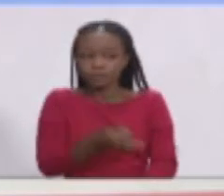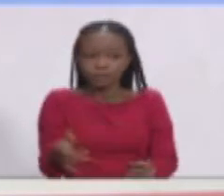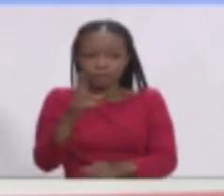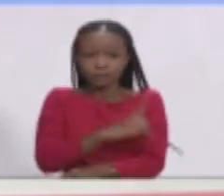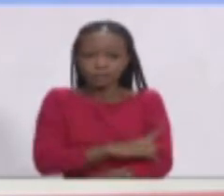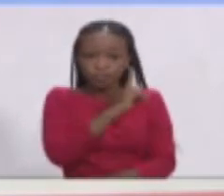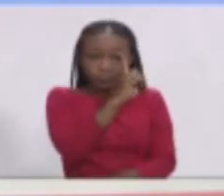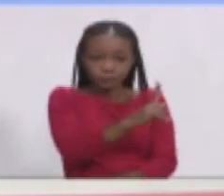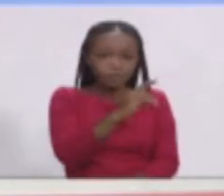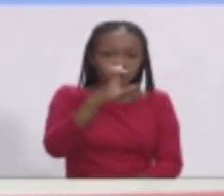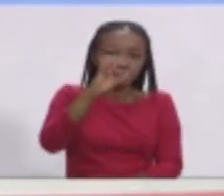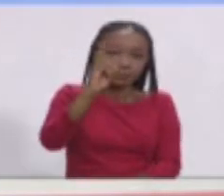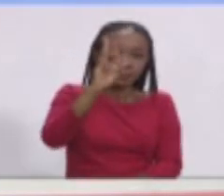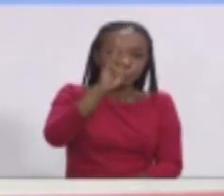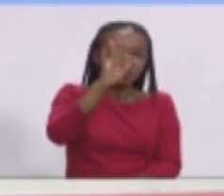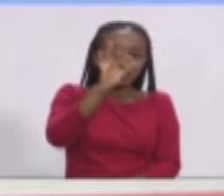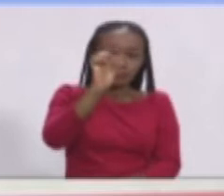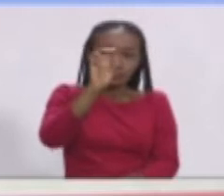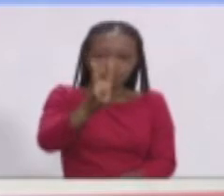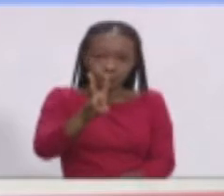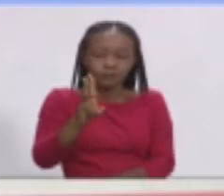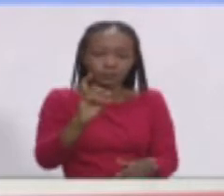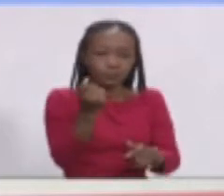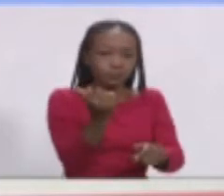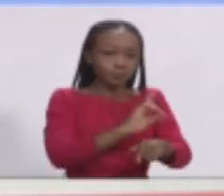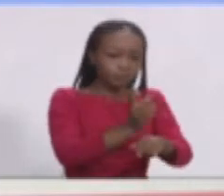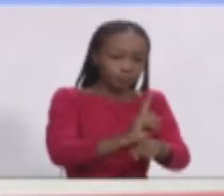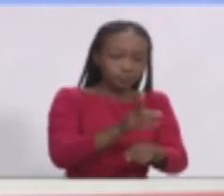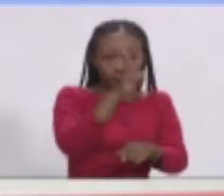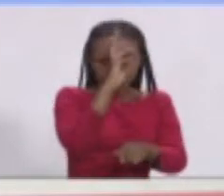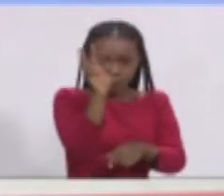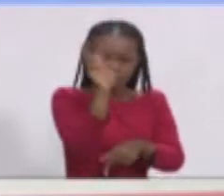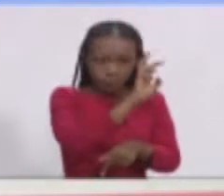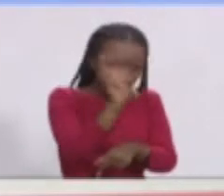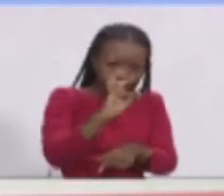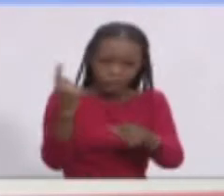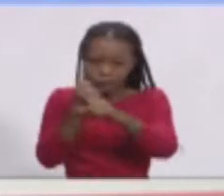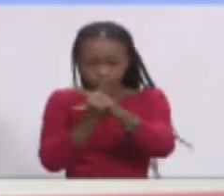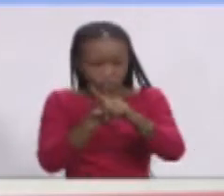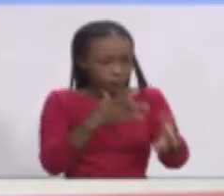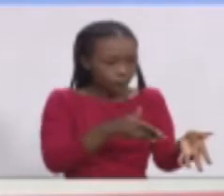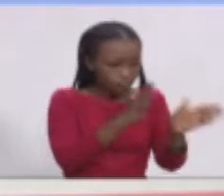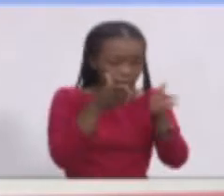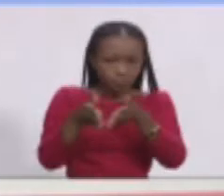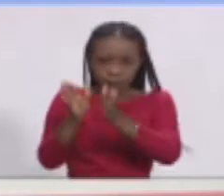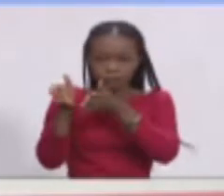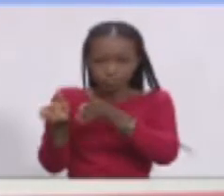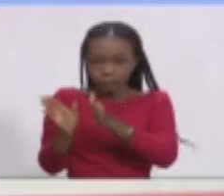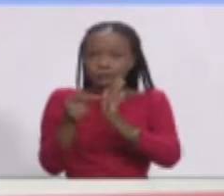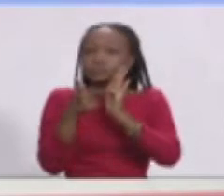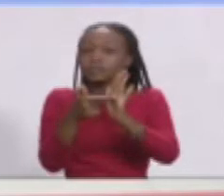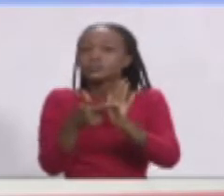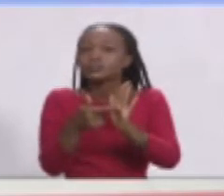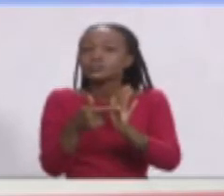of the curfew. A few minutes to the curfew, police cars patrolled different roads in the town with siren to alert members